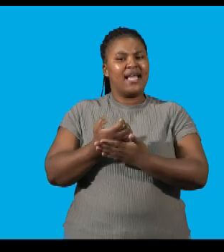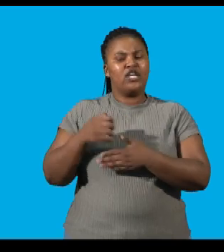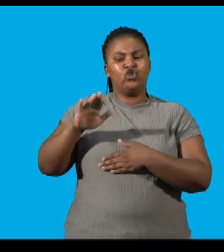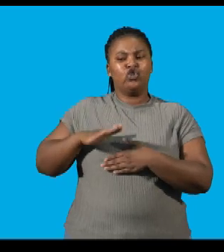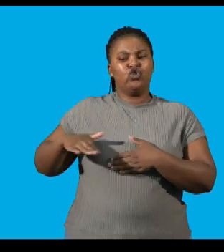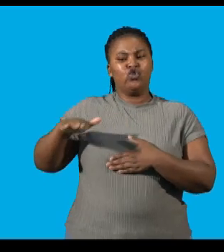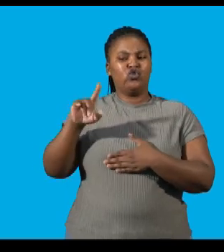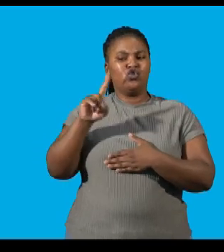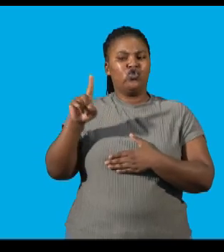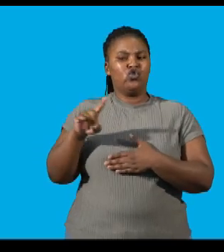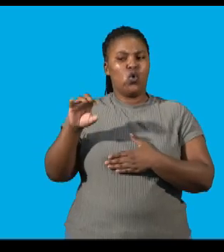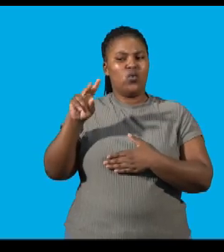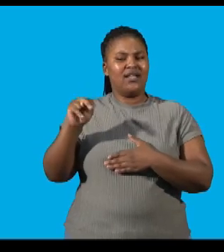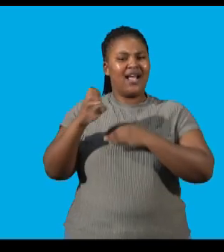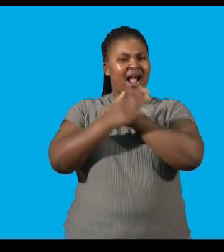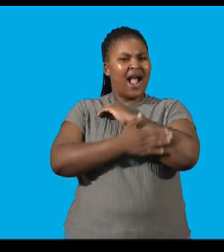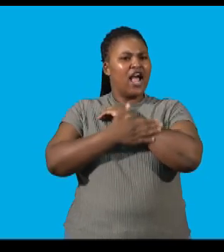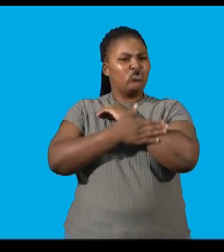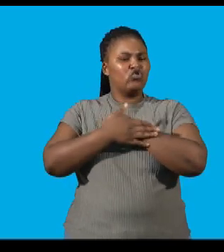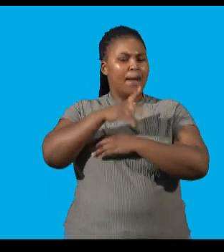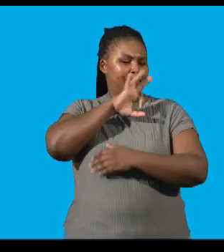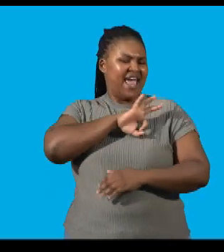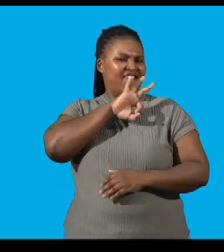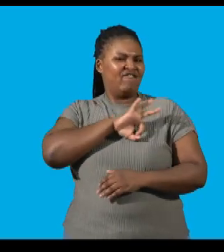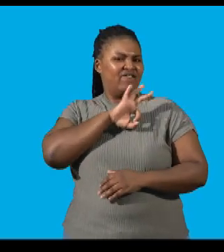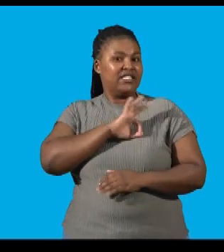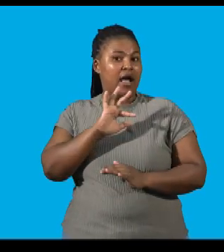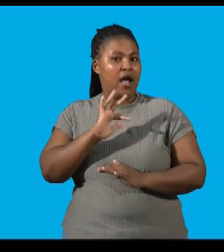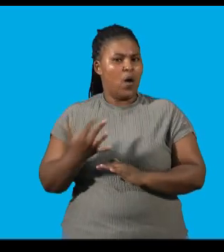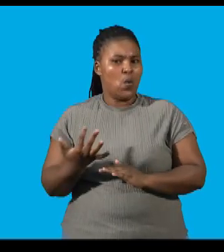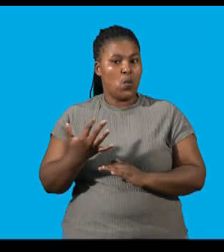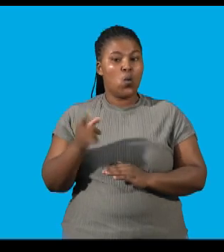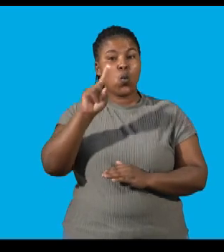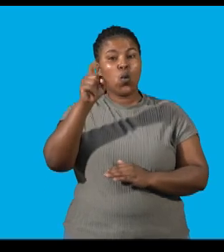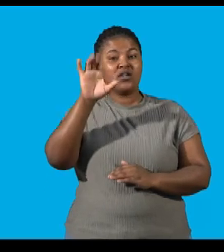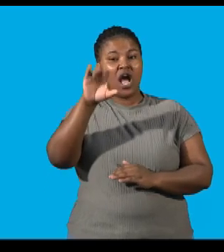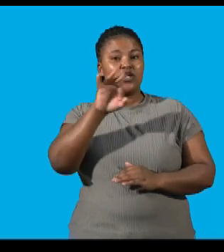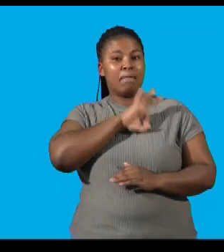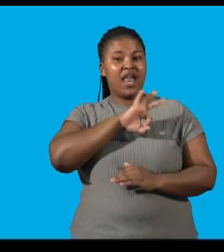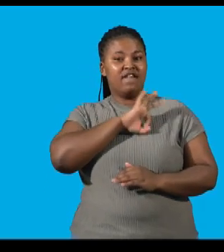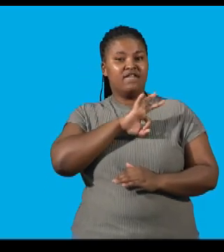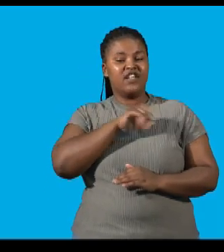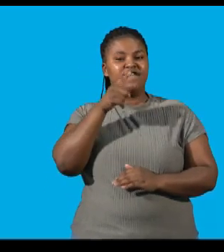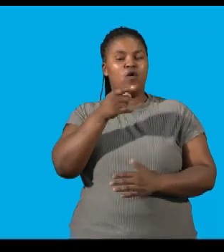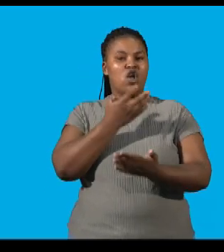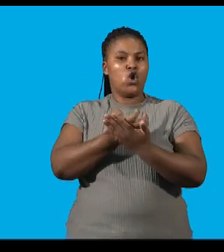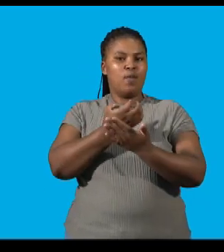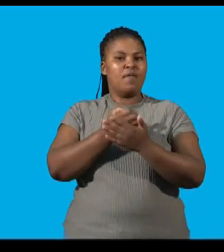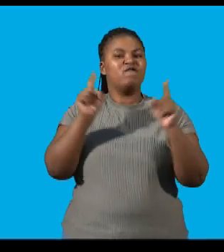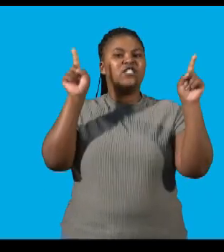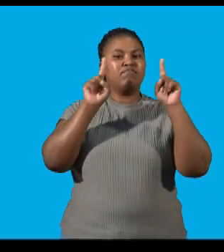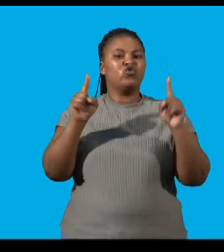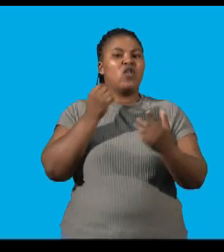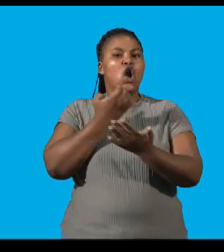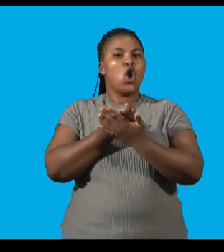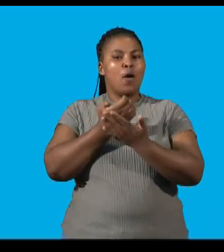zones? How does the country benefit? In other words, the question is asking about the benefits to the economy of